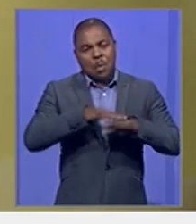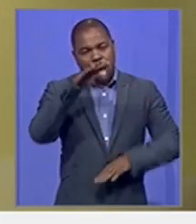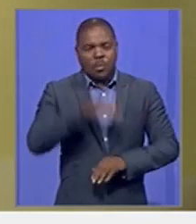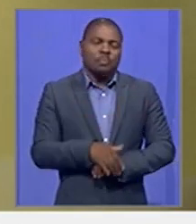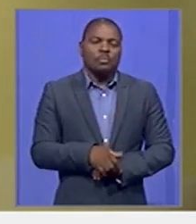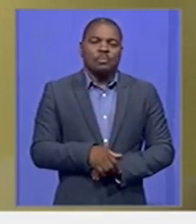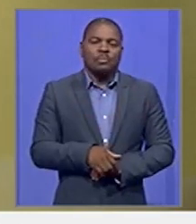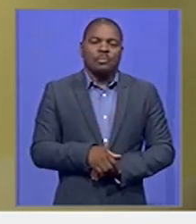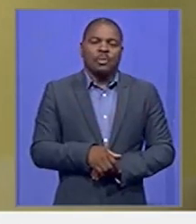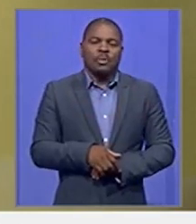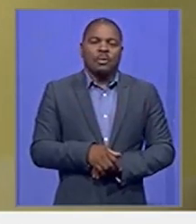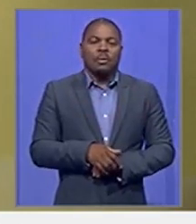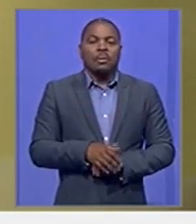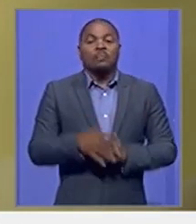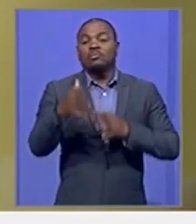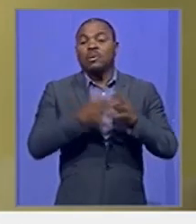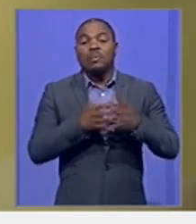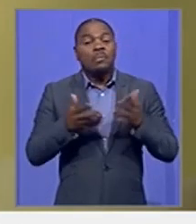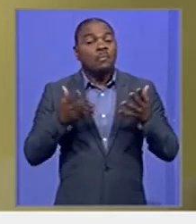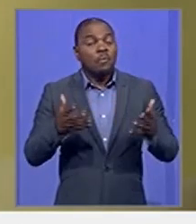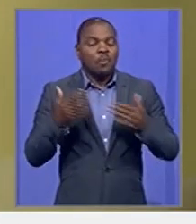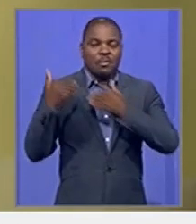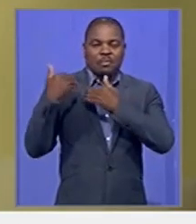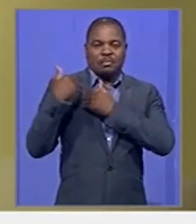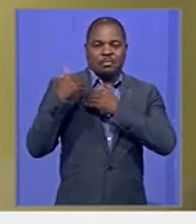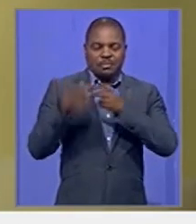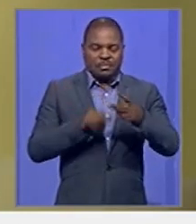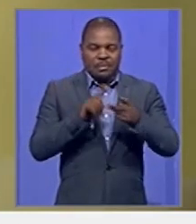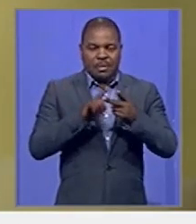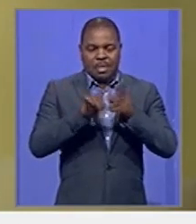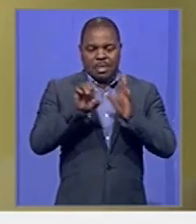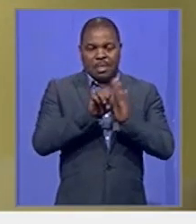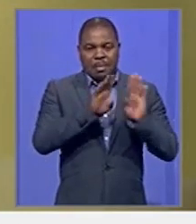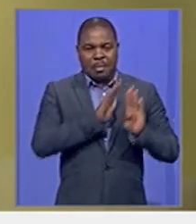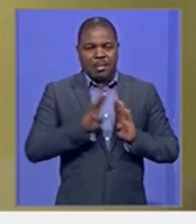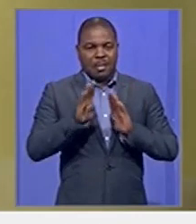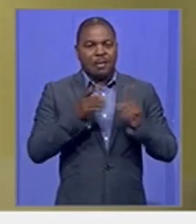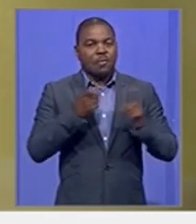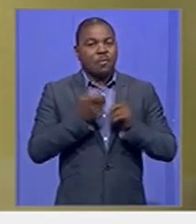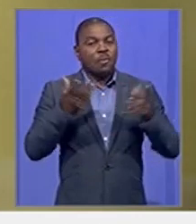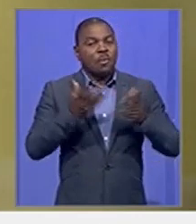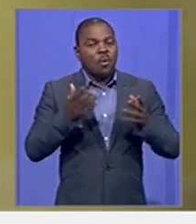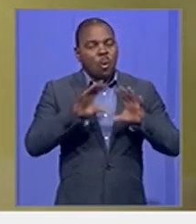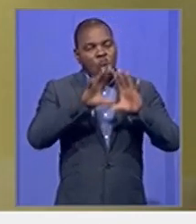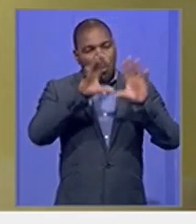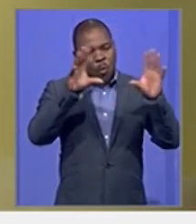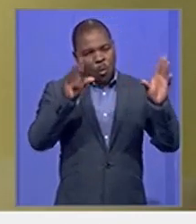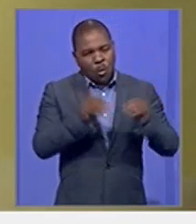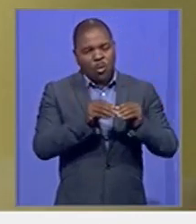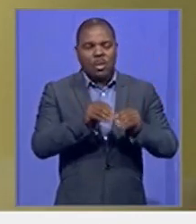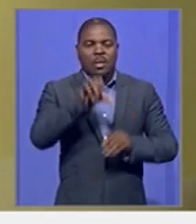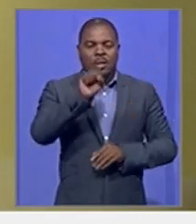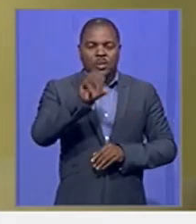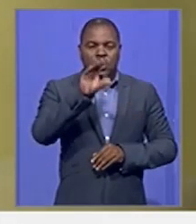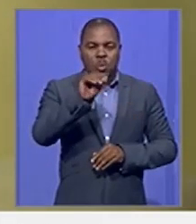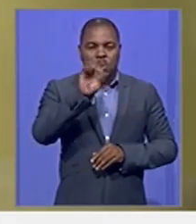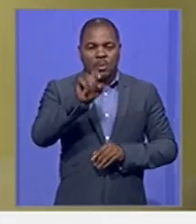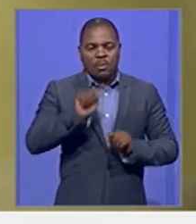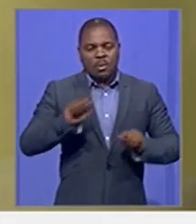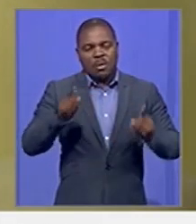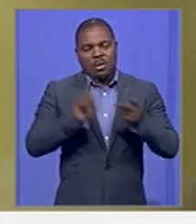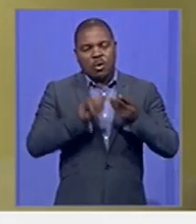for accountability and ethical conduct within all state institutions and